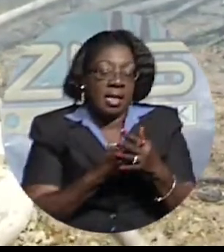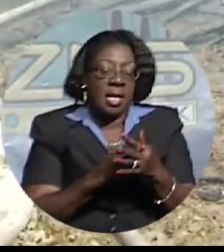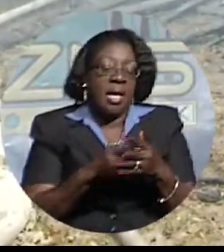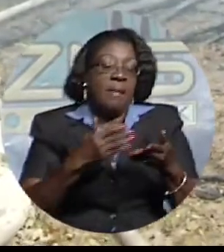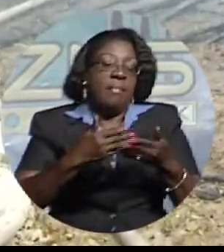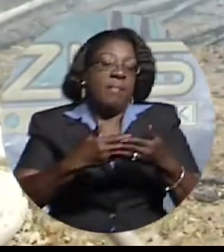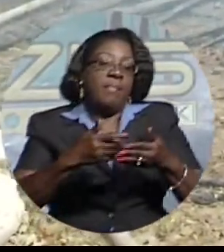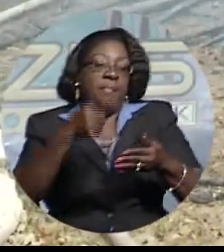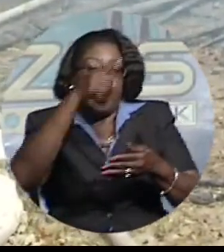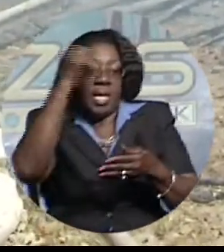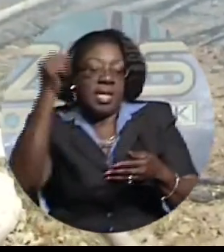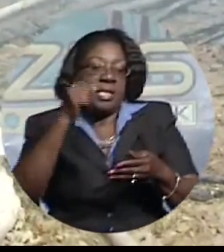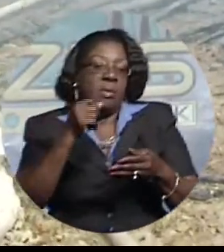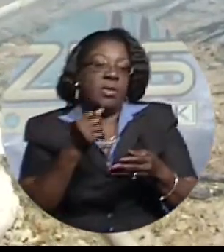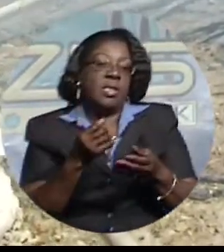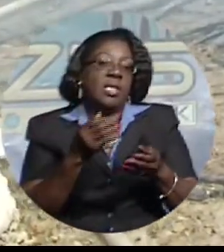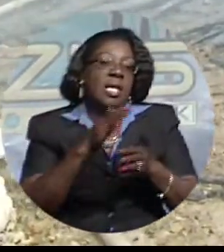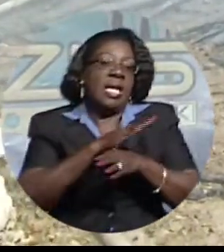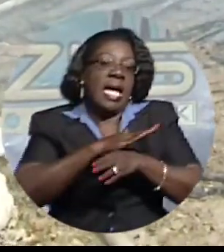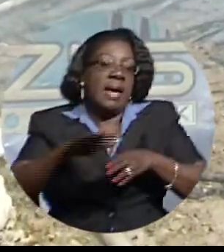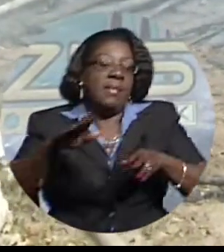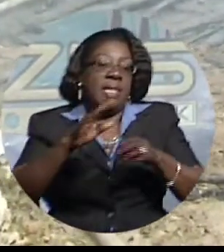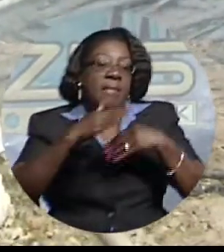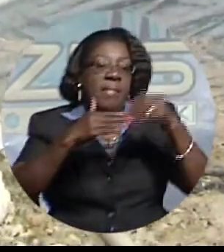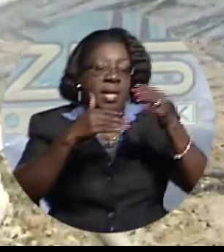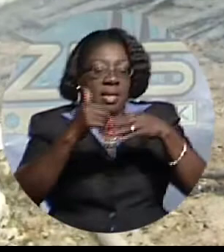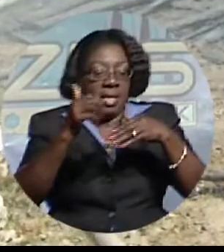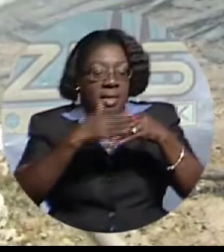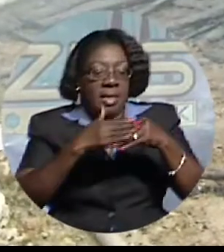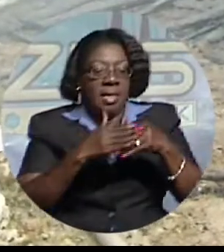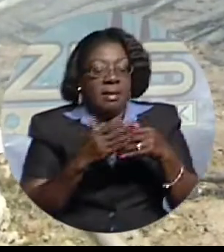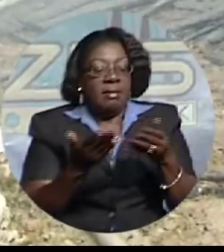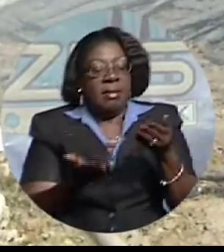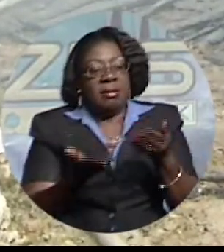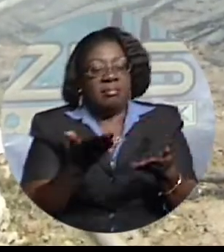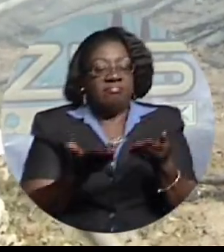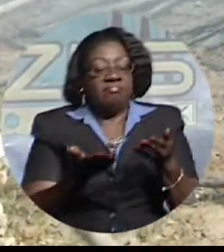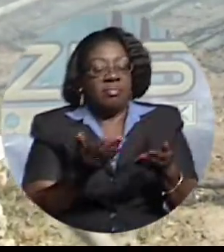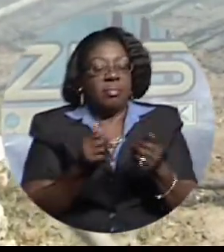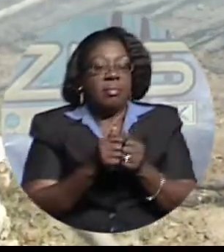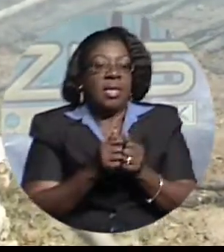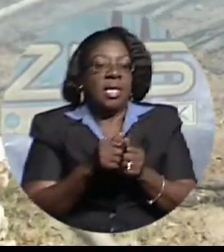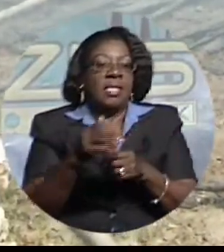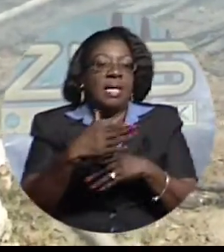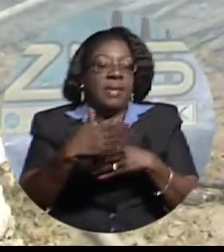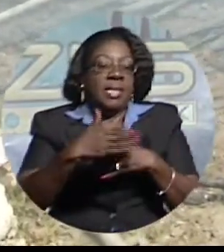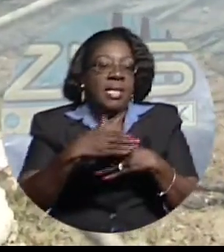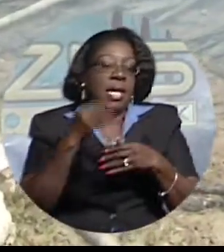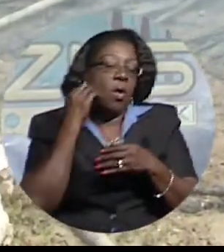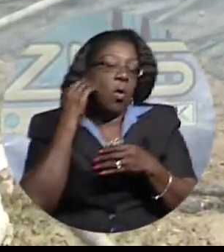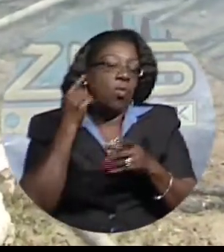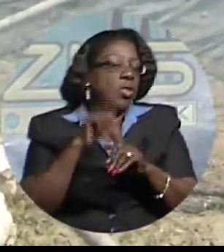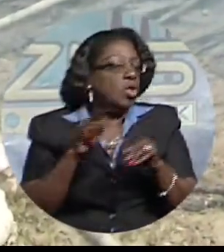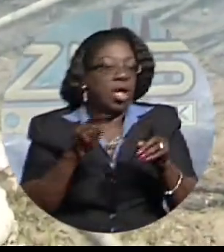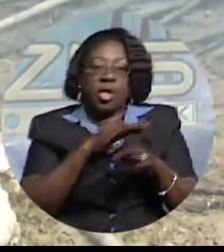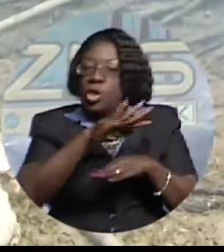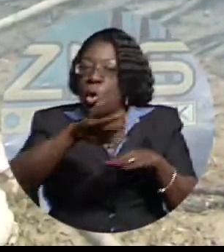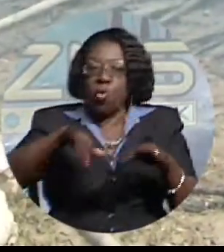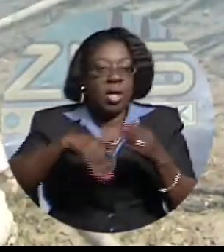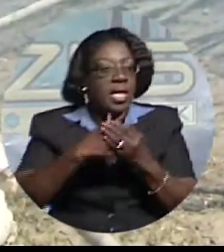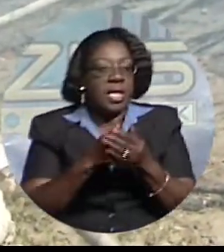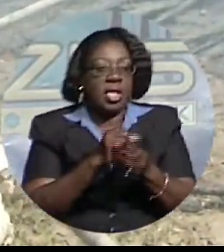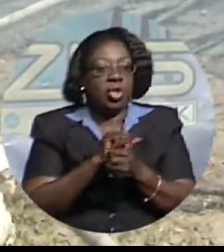abandoned building, it could have been home to vagrants. He says, however, that the neighboring home was not totally destroyed, and those